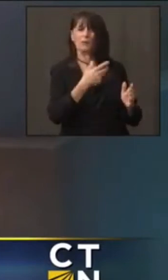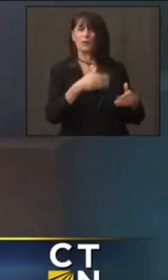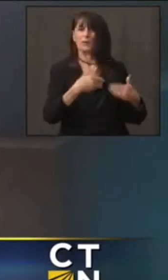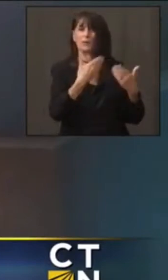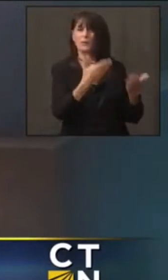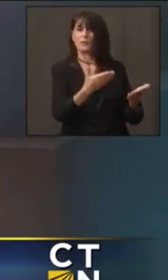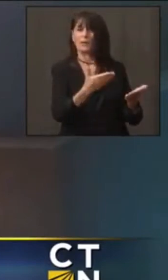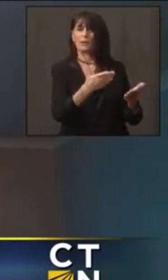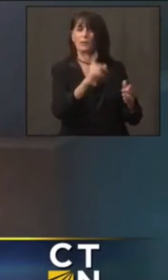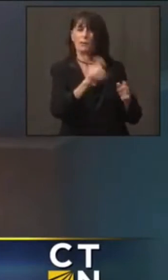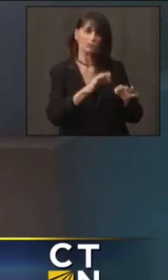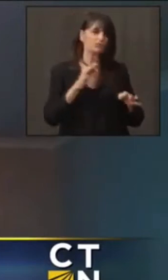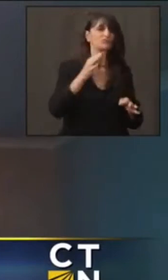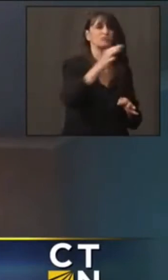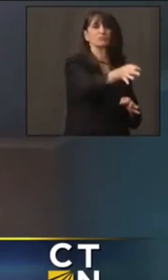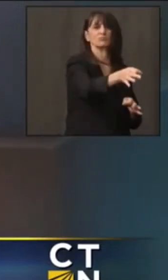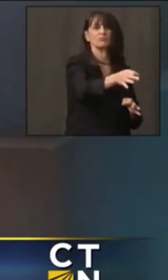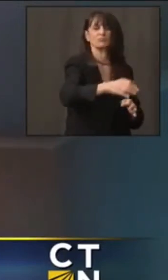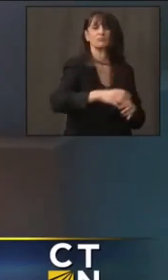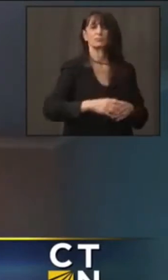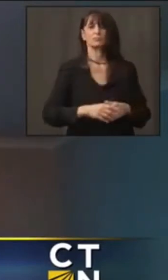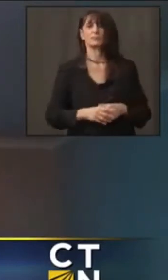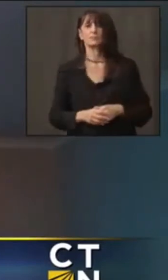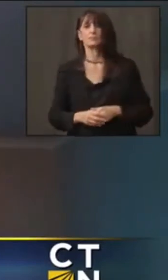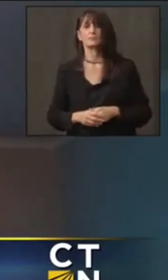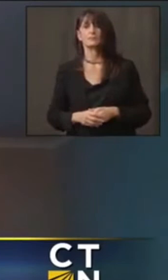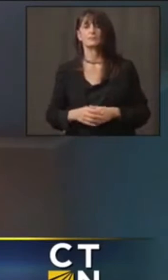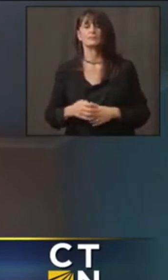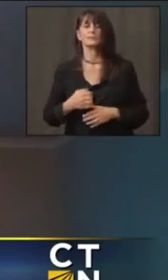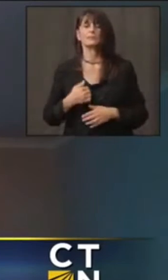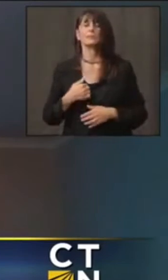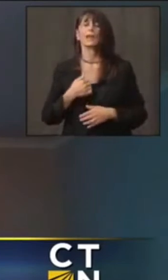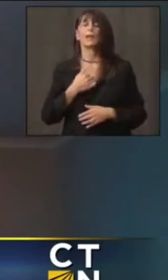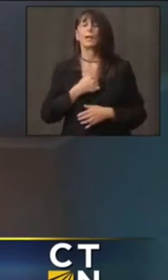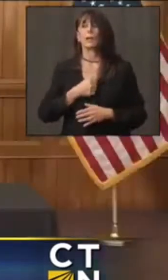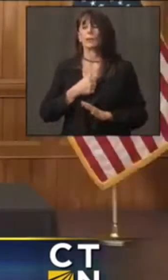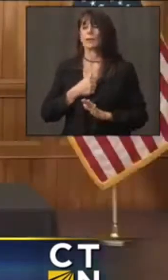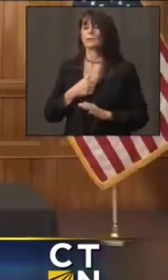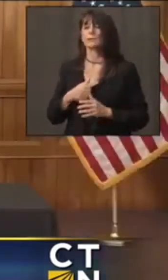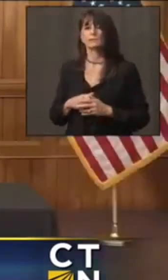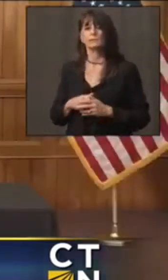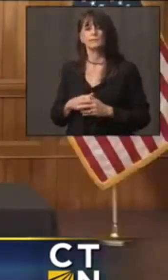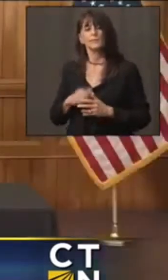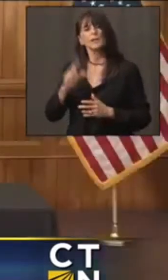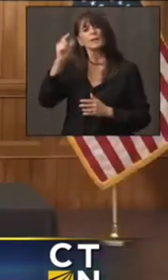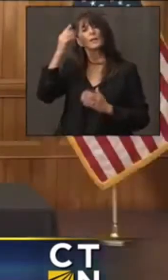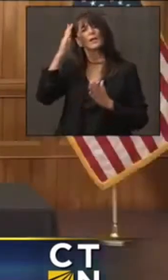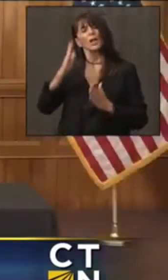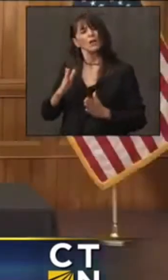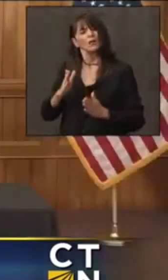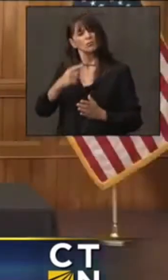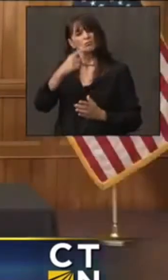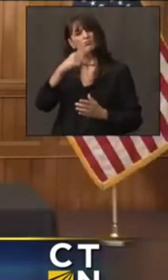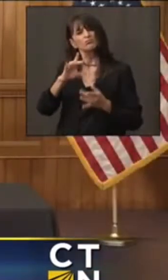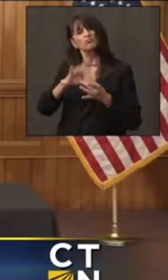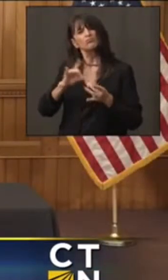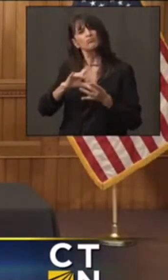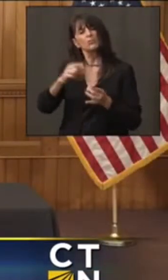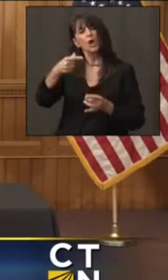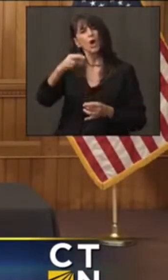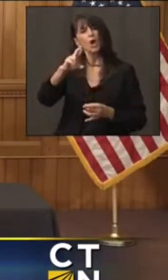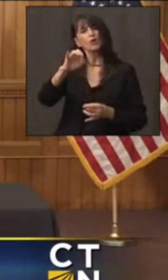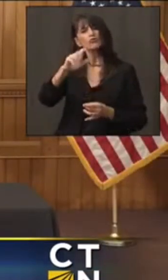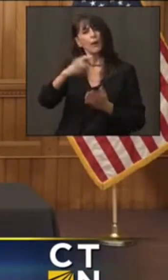recommended postponing. Yeah. Apologies. Governor, could you talk a little more about the grant program you